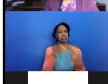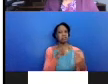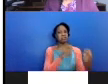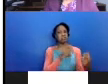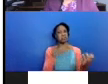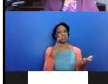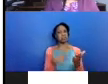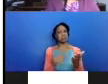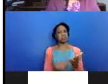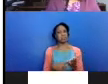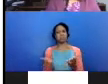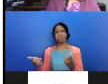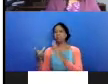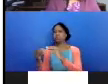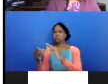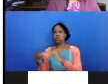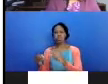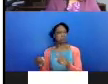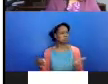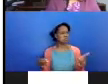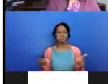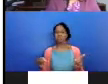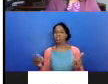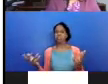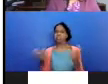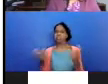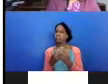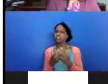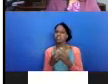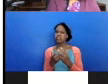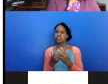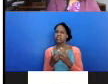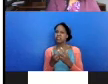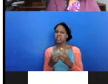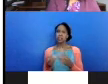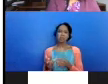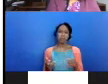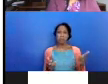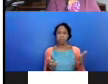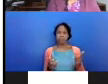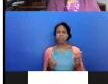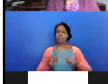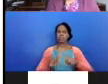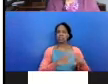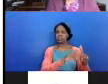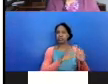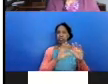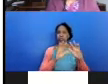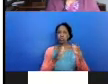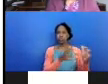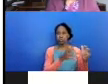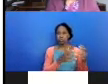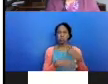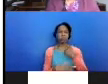else. And to describe them as powerful and in control because they're hurting their people that they